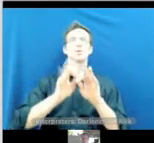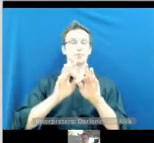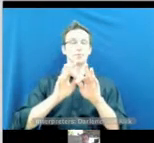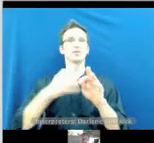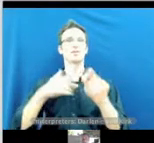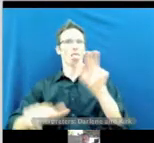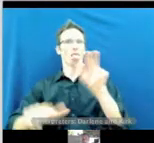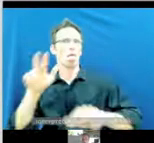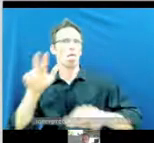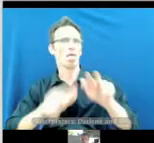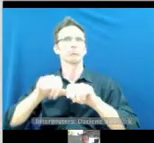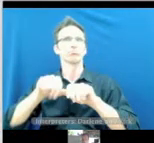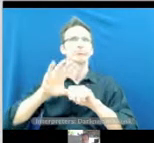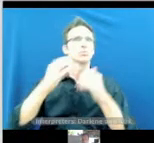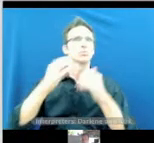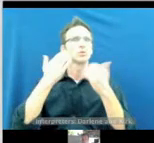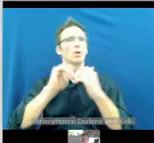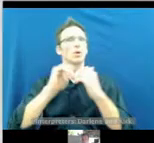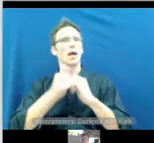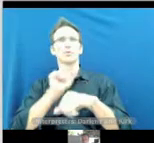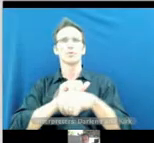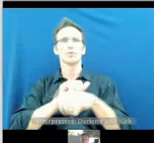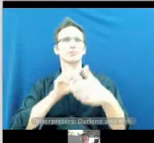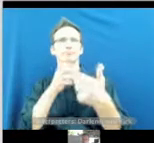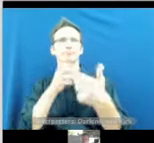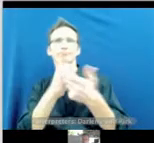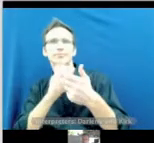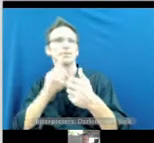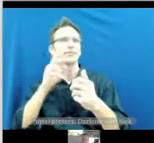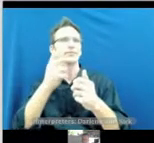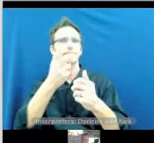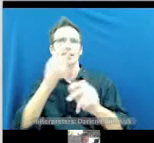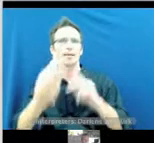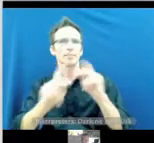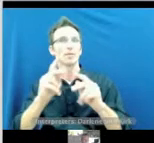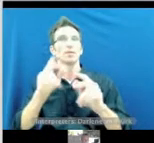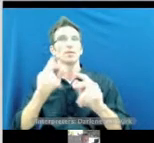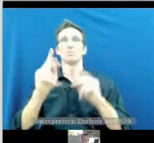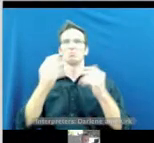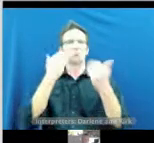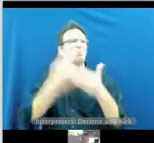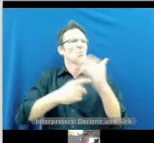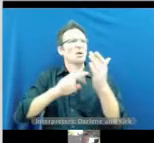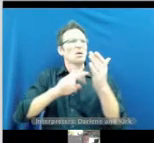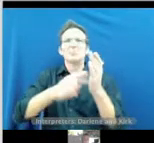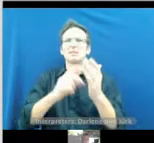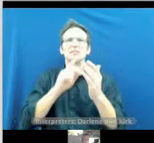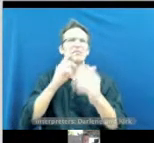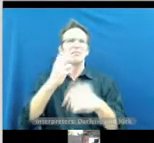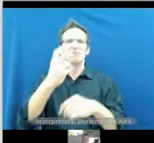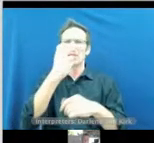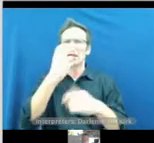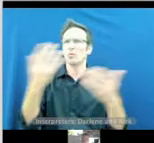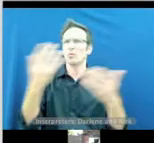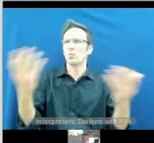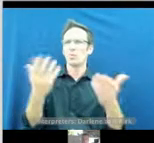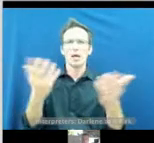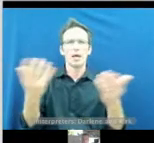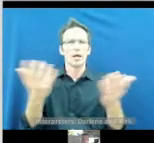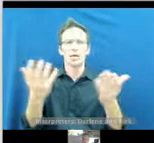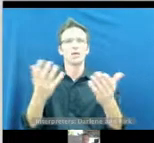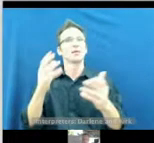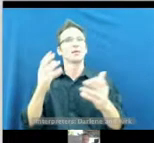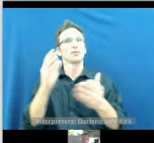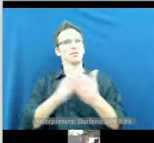are deafblind. People don't have an understanding about what that definition is, what is the meaning of deafblindness,